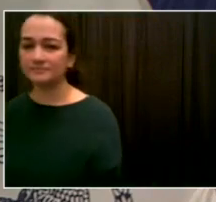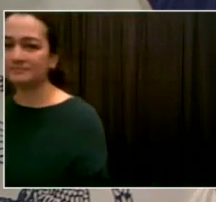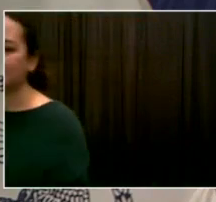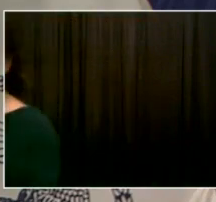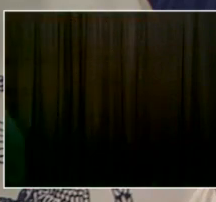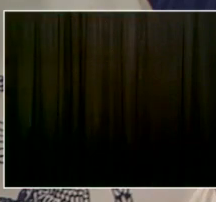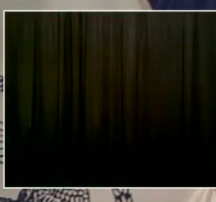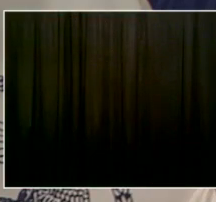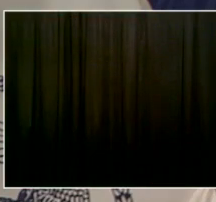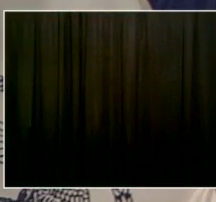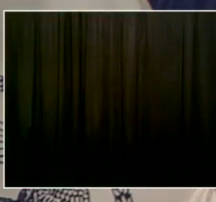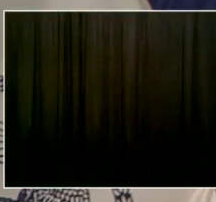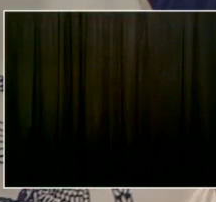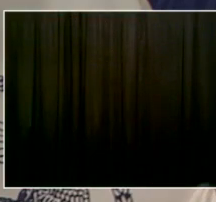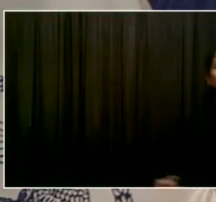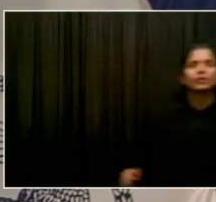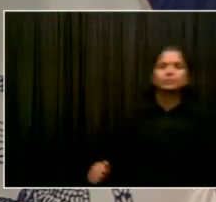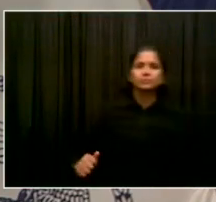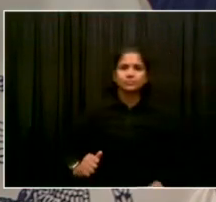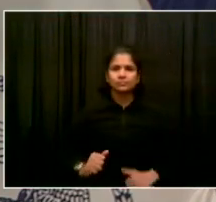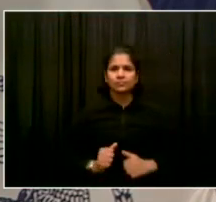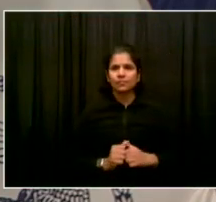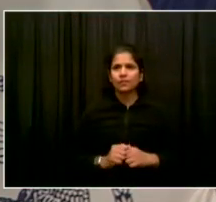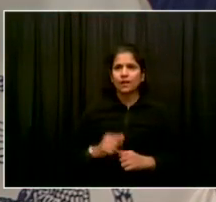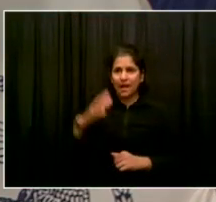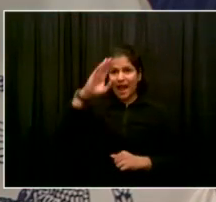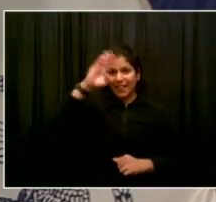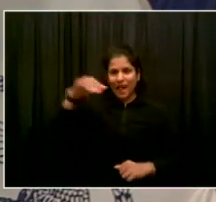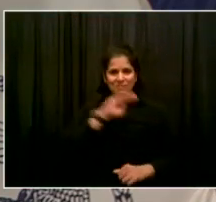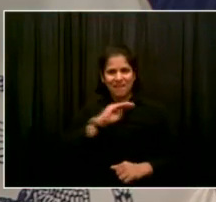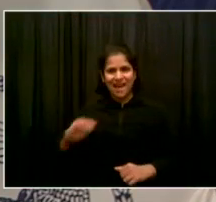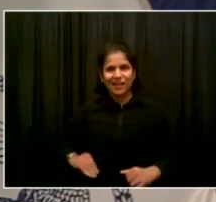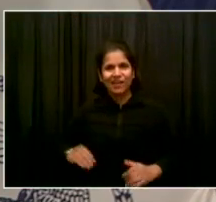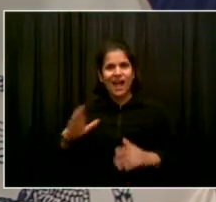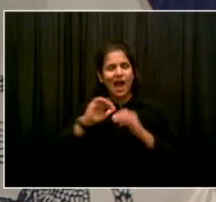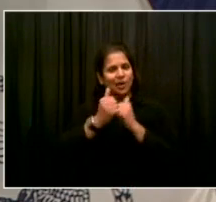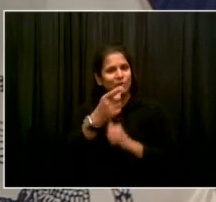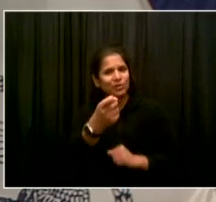Hi, Mr. Mayor. How are you doing? Good, Joe. How you been? Not too bad.